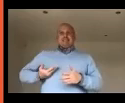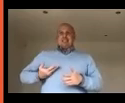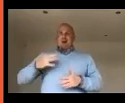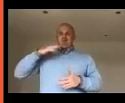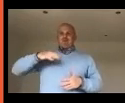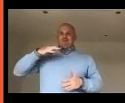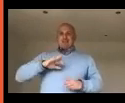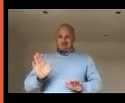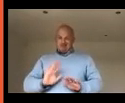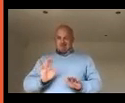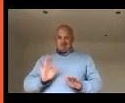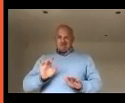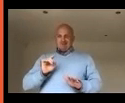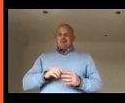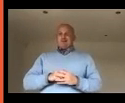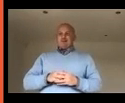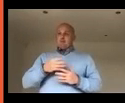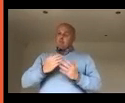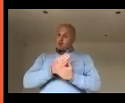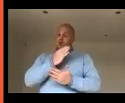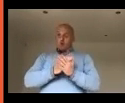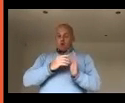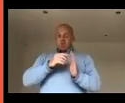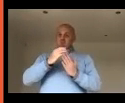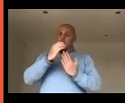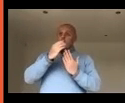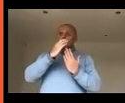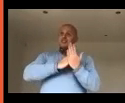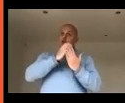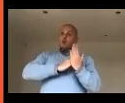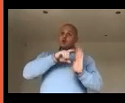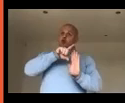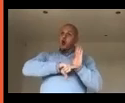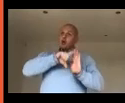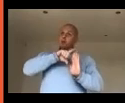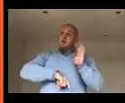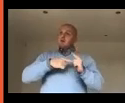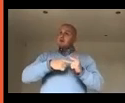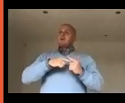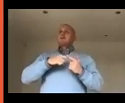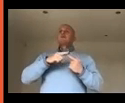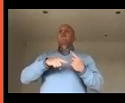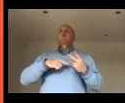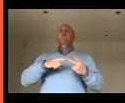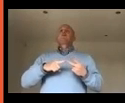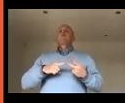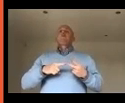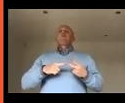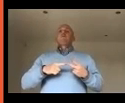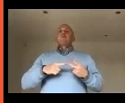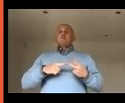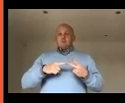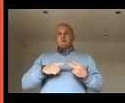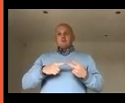general introduction, you need to have a governing document, so a constitution or memorandum of association. You need a board or